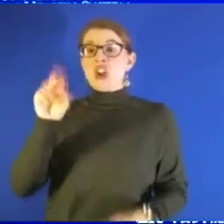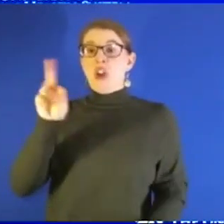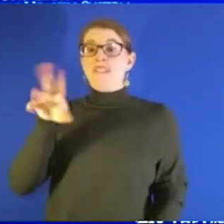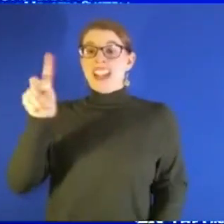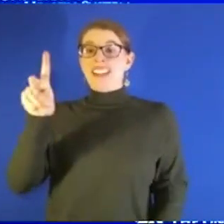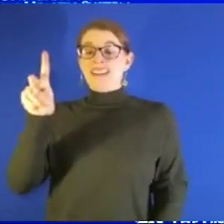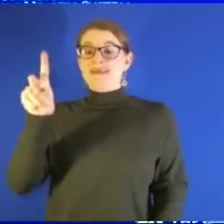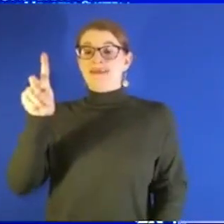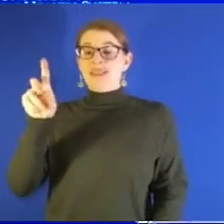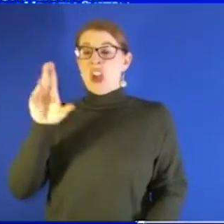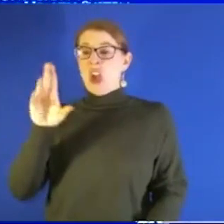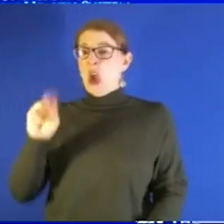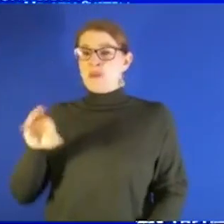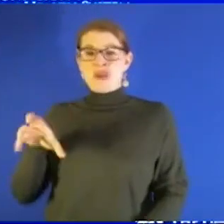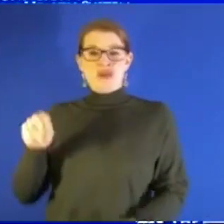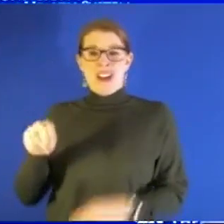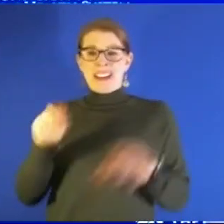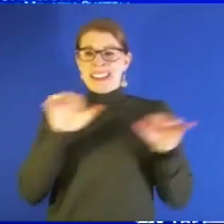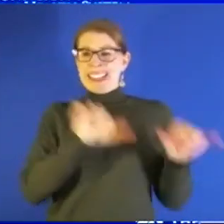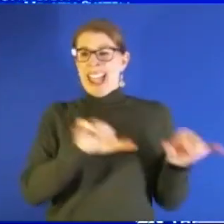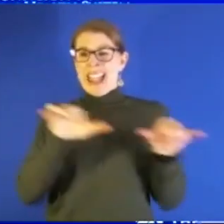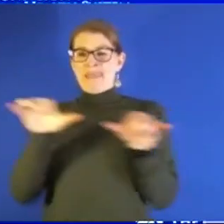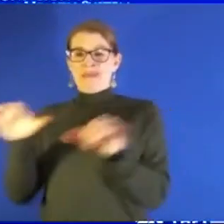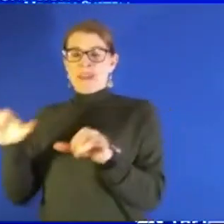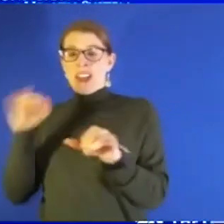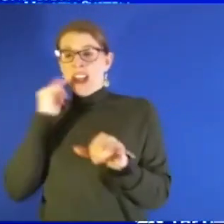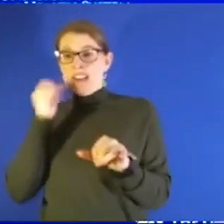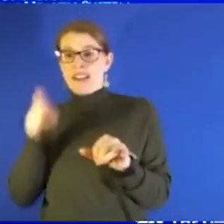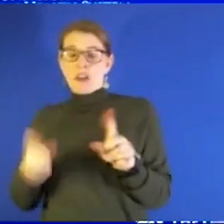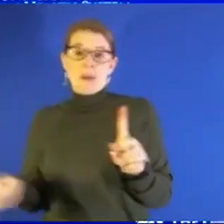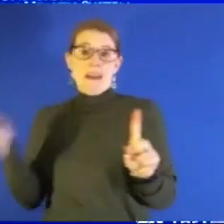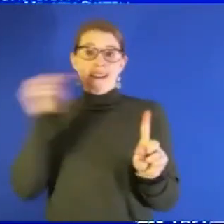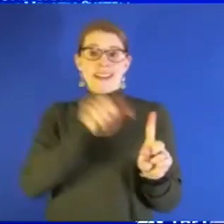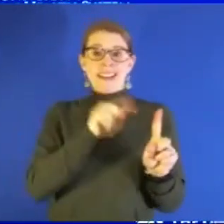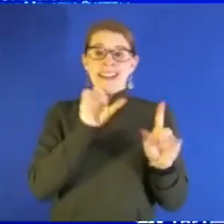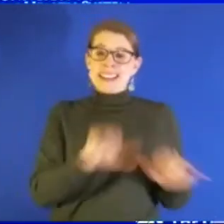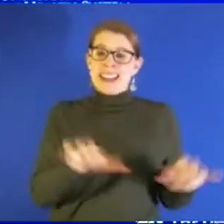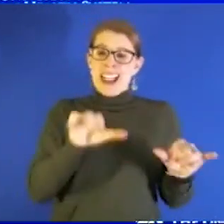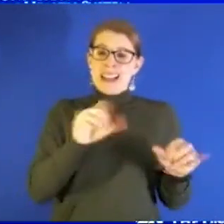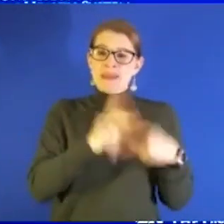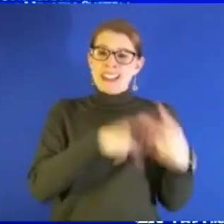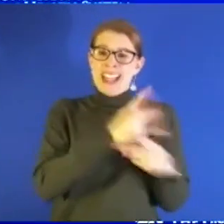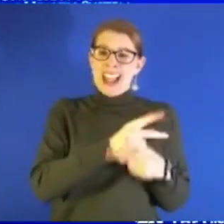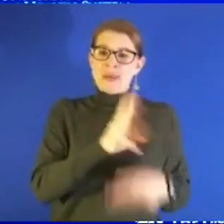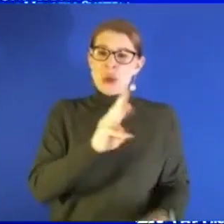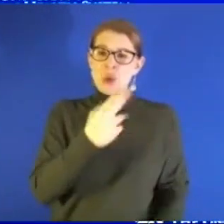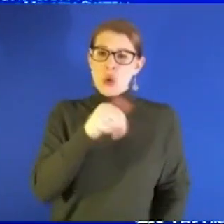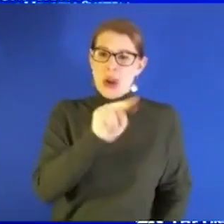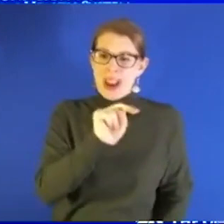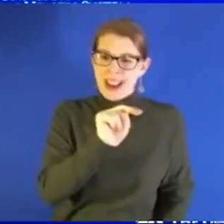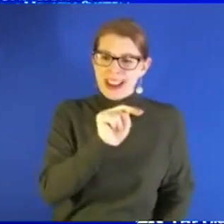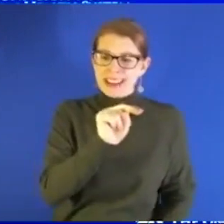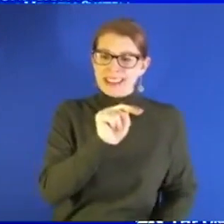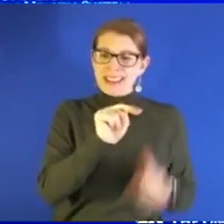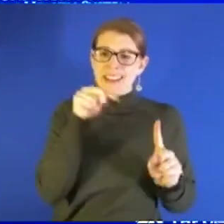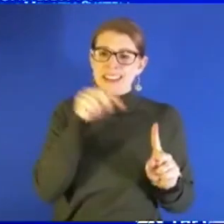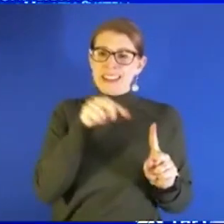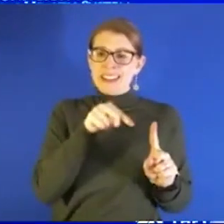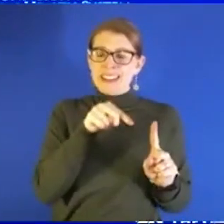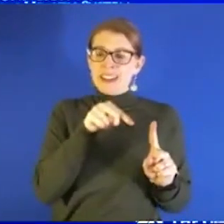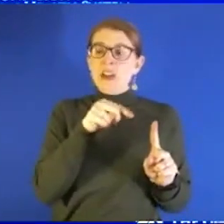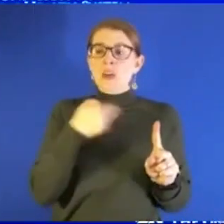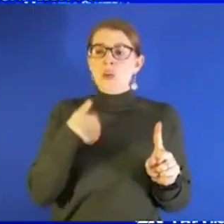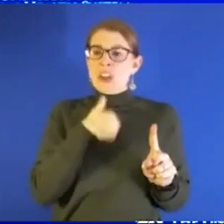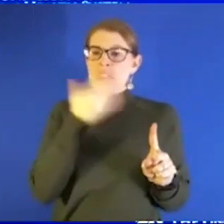same. And if it has to go back to exactly the same type of disease that the original Wuhan or ancestral strain did, we know that was still